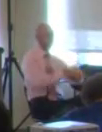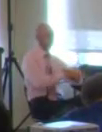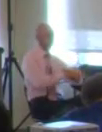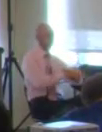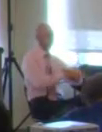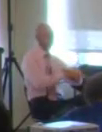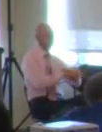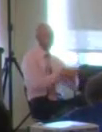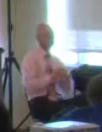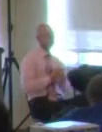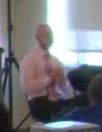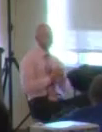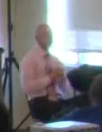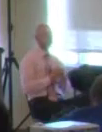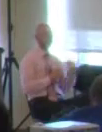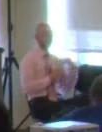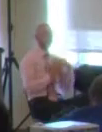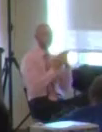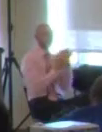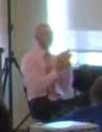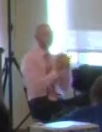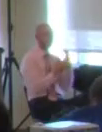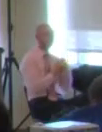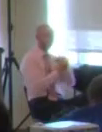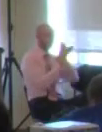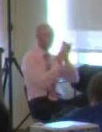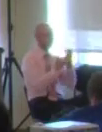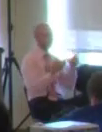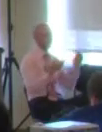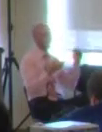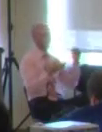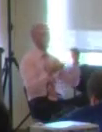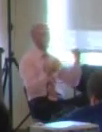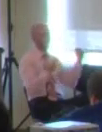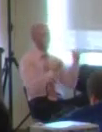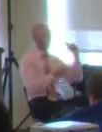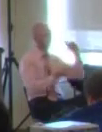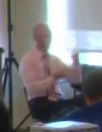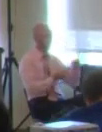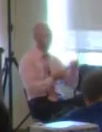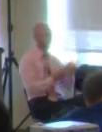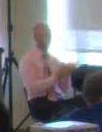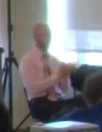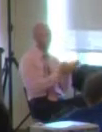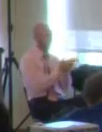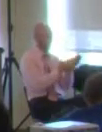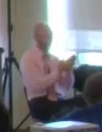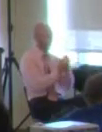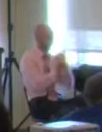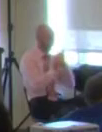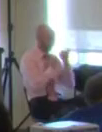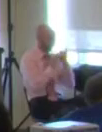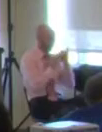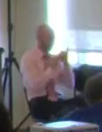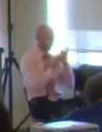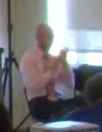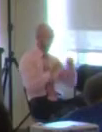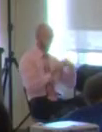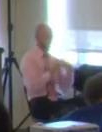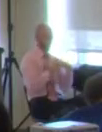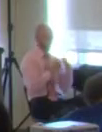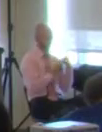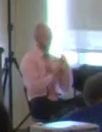We have new kind of approaches like harm reduction, motivational interviewing, which is very much strength and